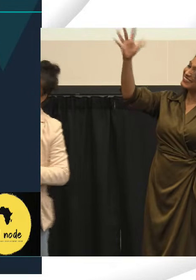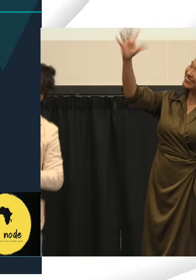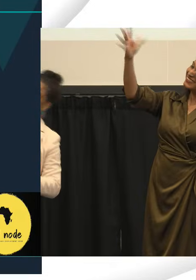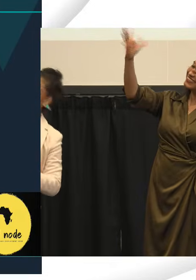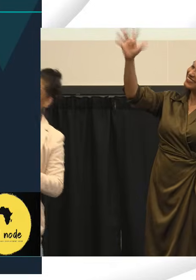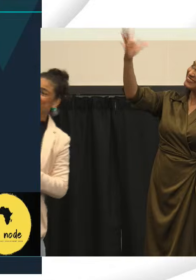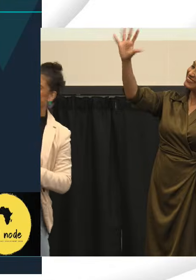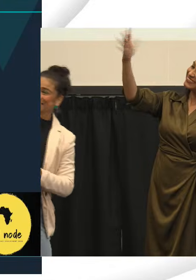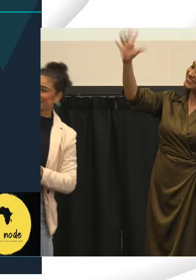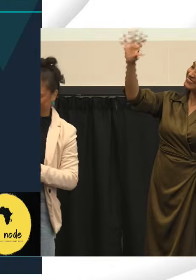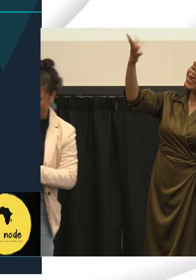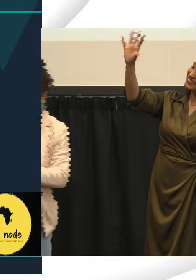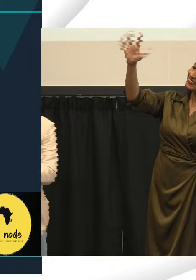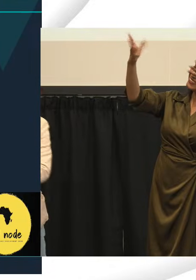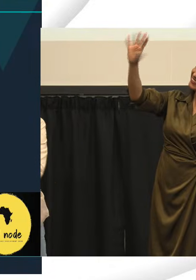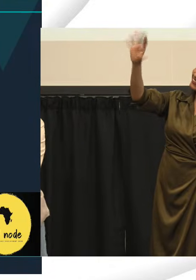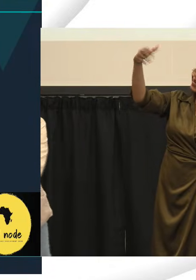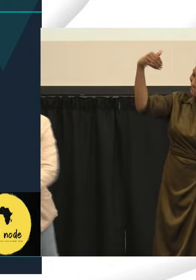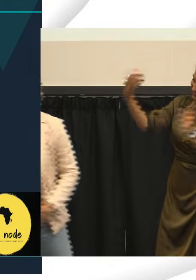There we go.